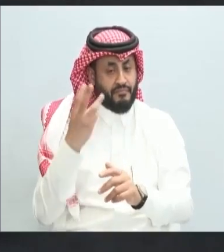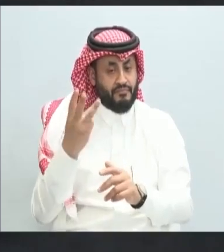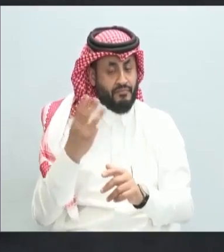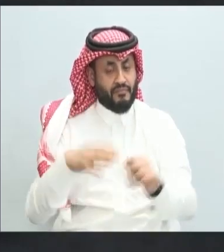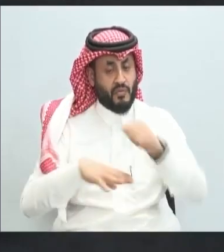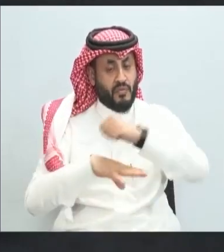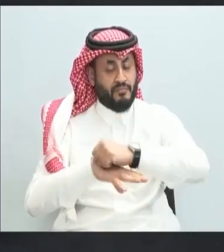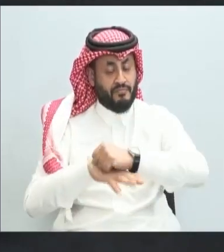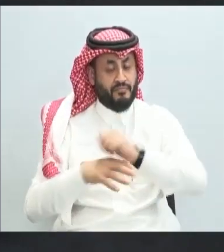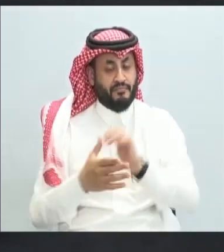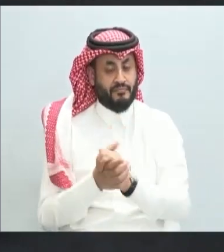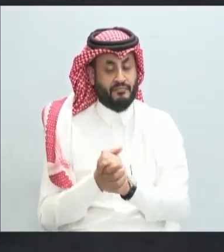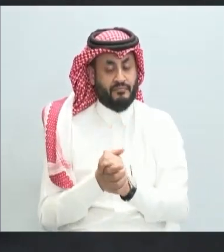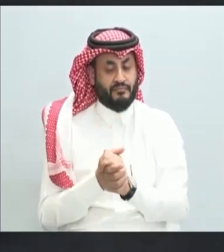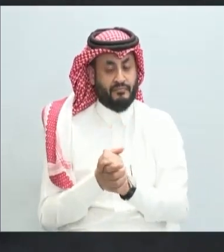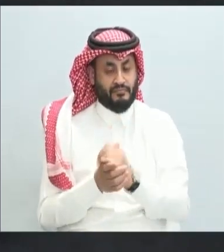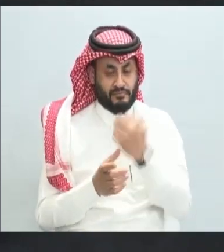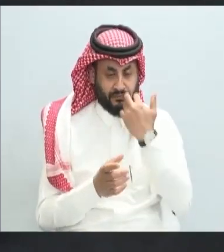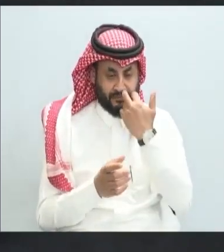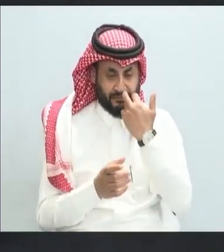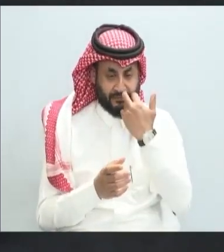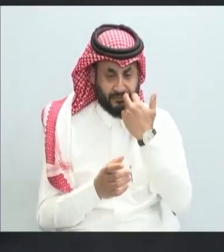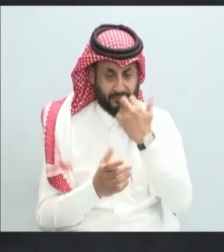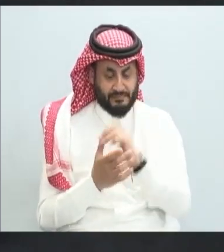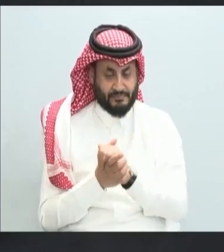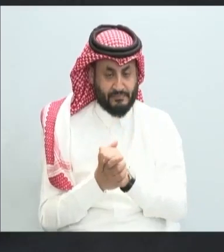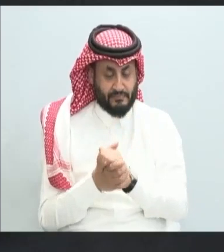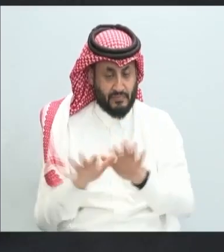he used on the desk.